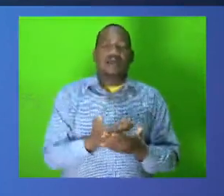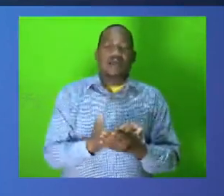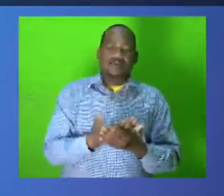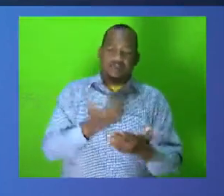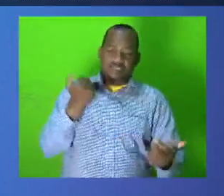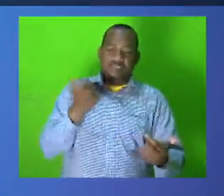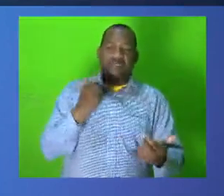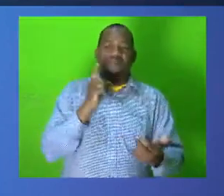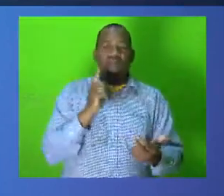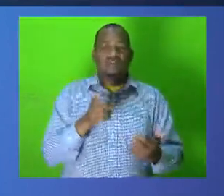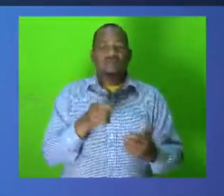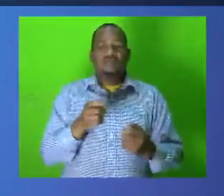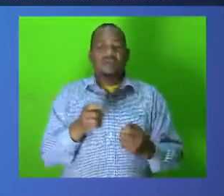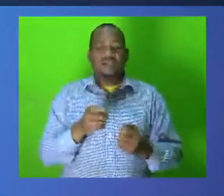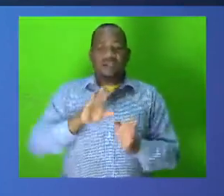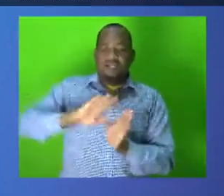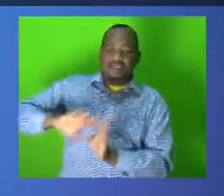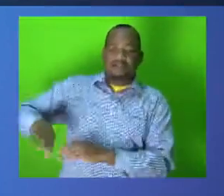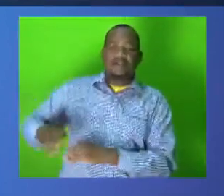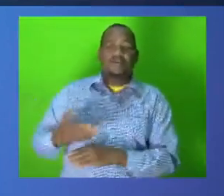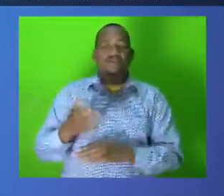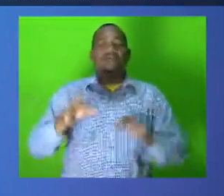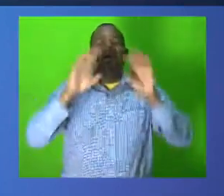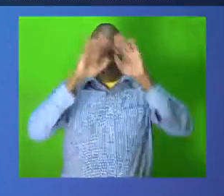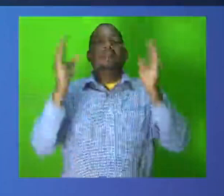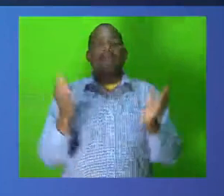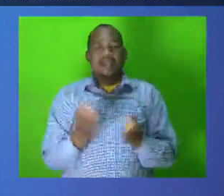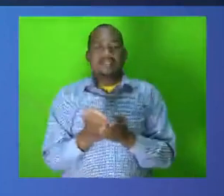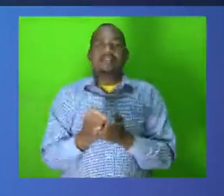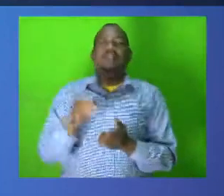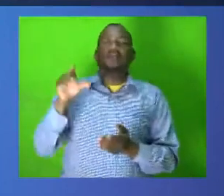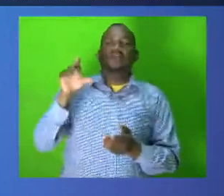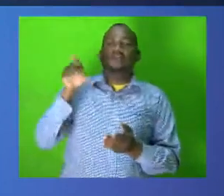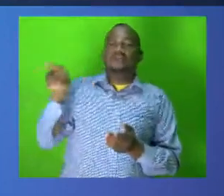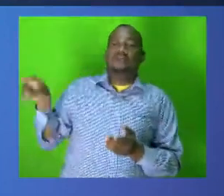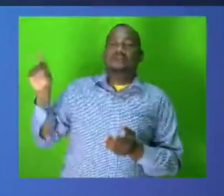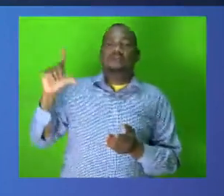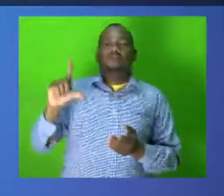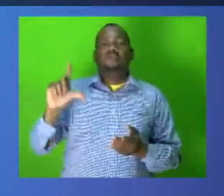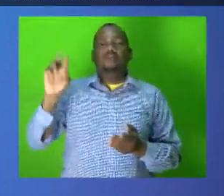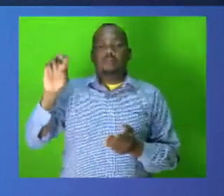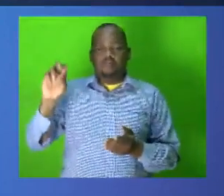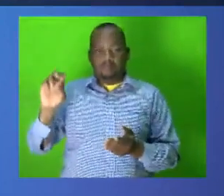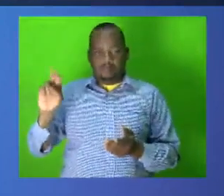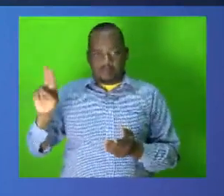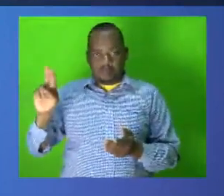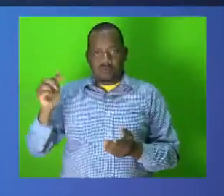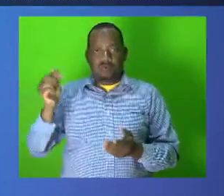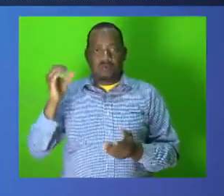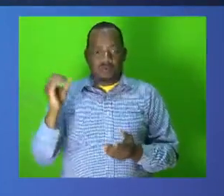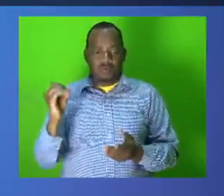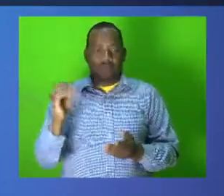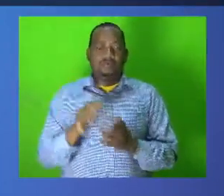but still work with it cannot be stopped work in order to have the